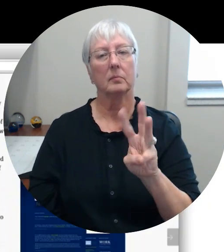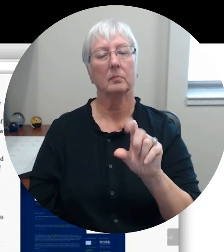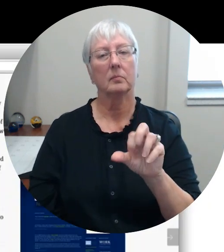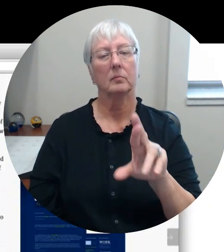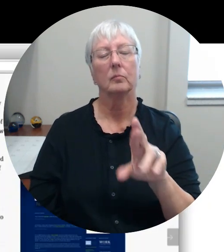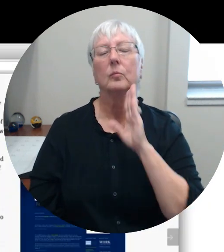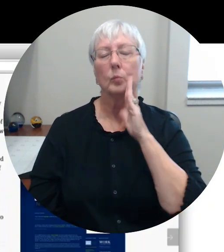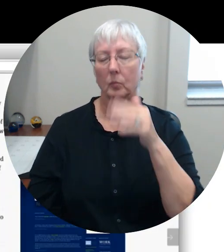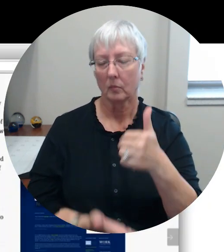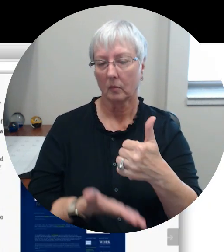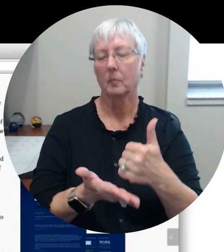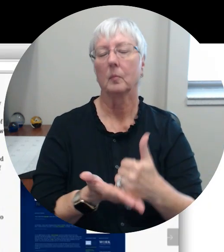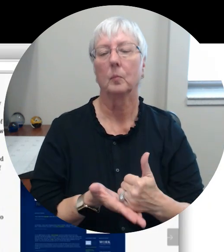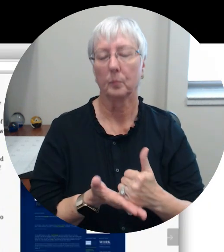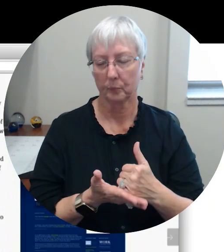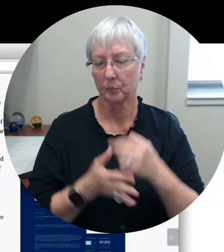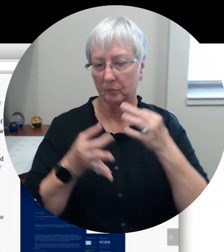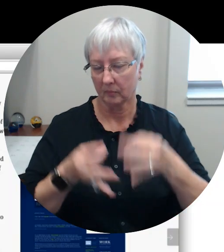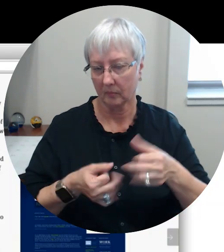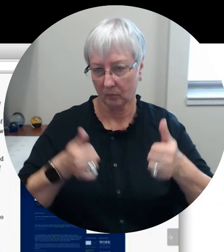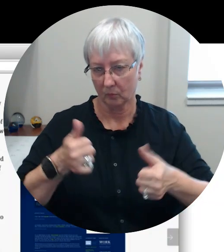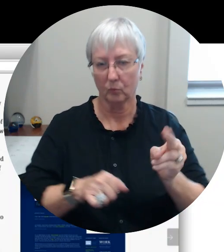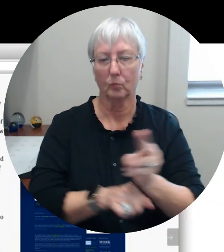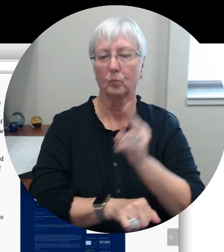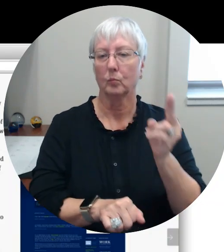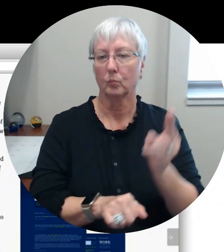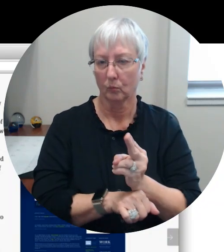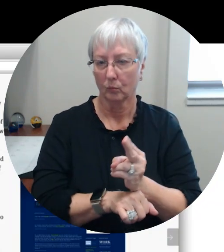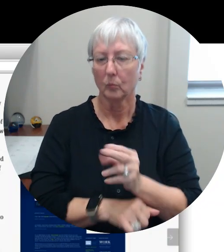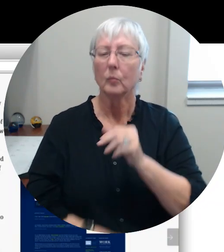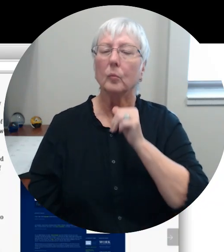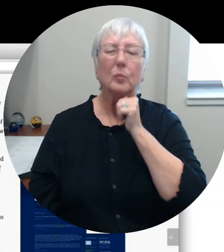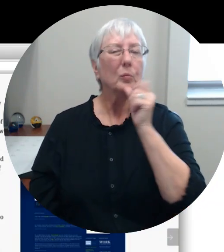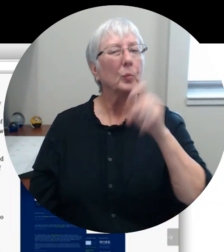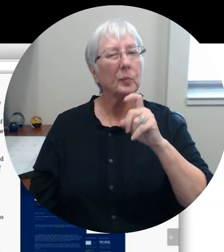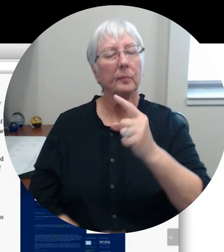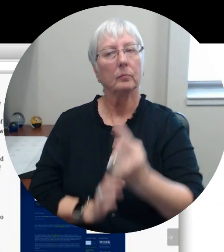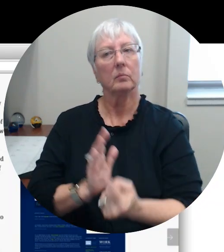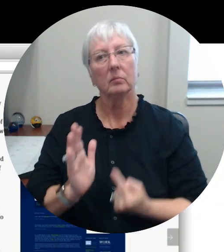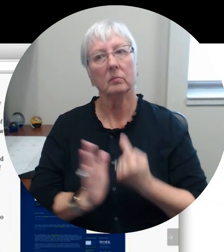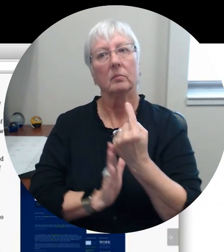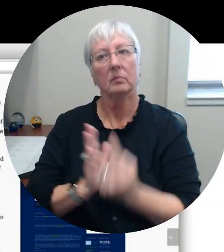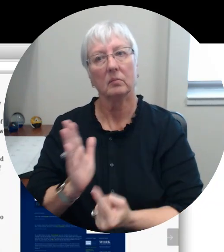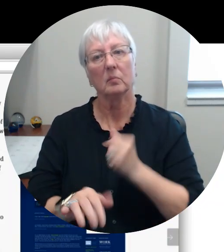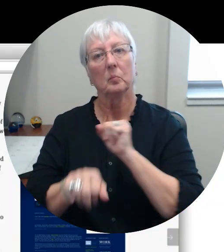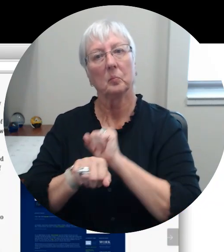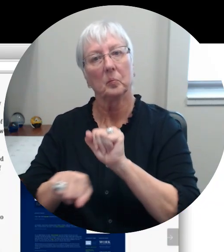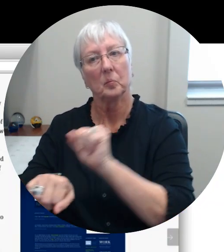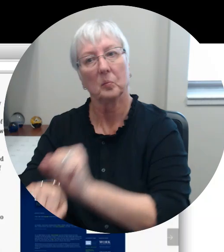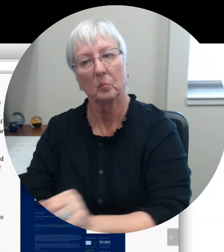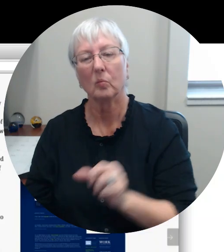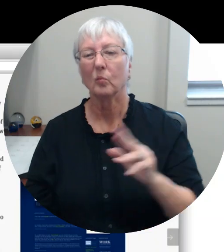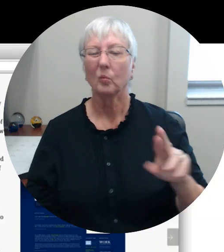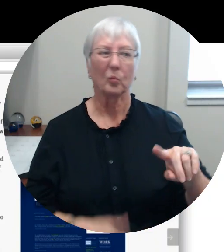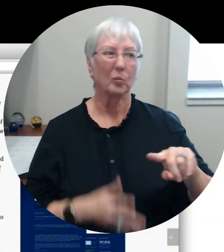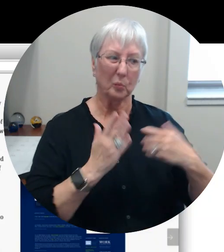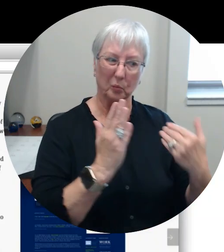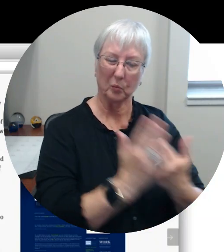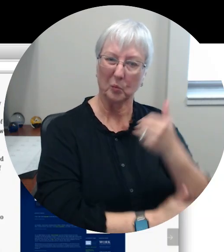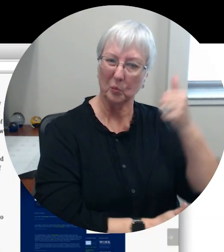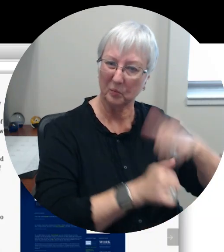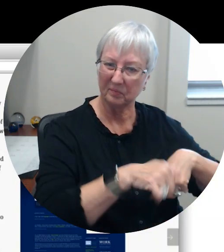and hours to finding quality fonts for use on your project or start from scratch every time. If you happen upon a font you find especially